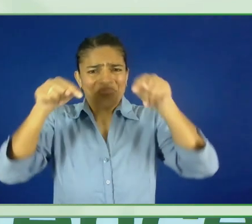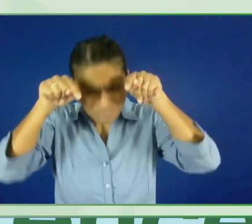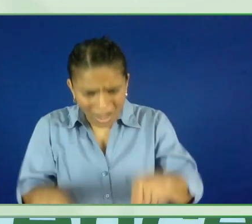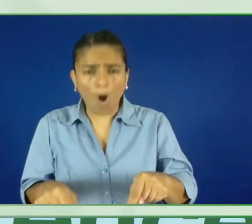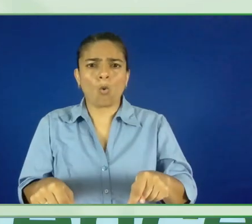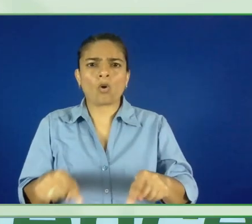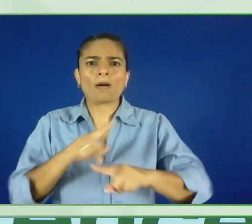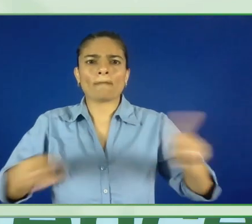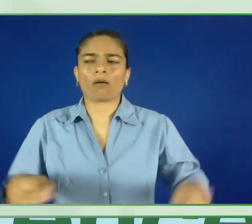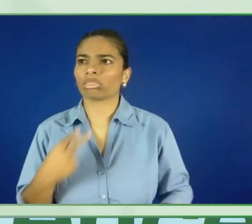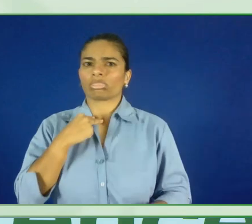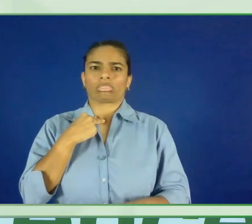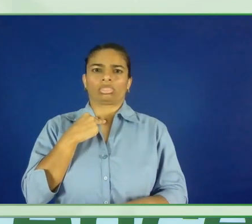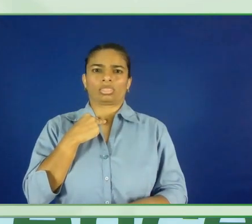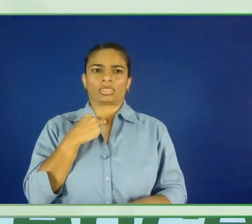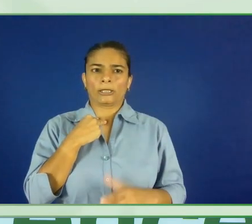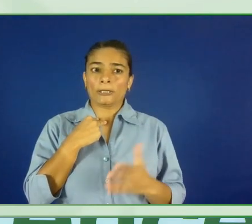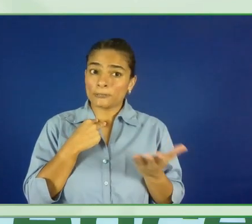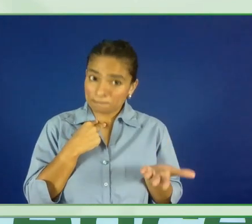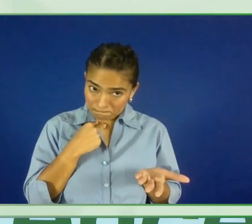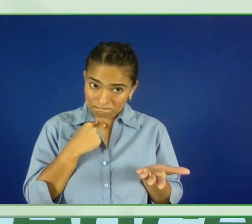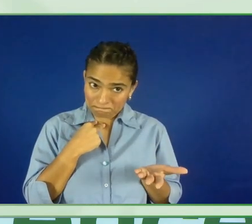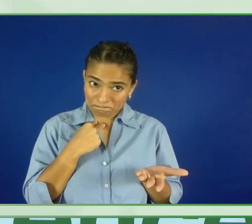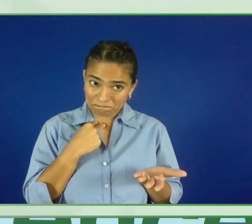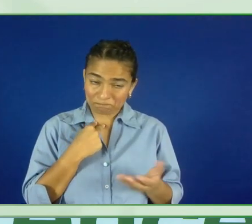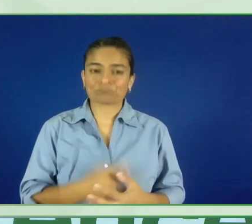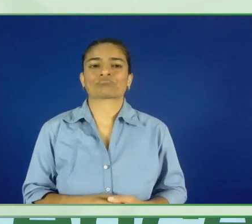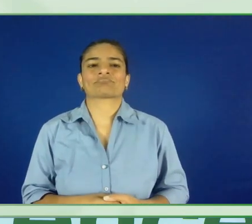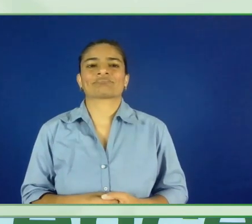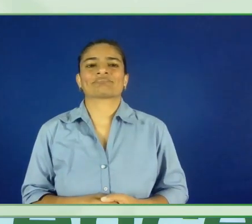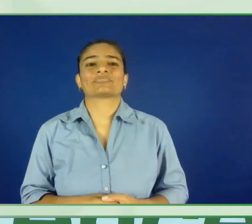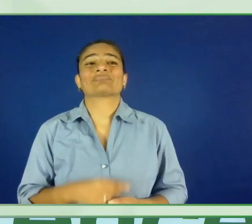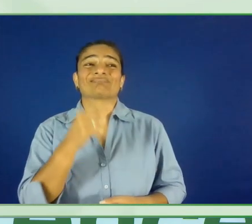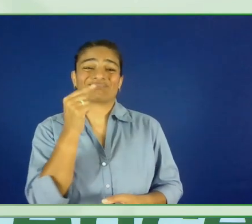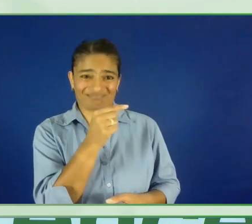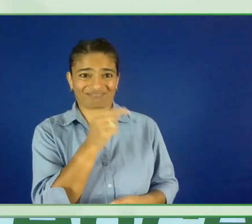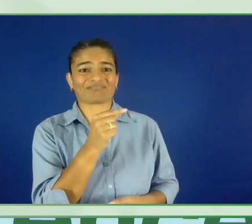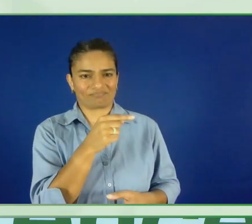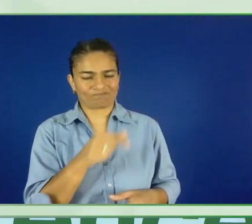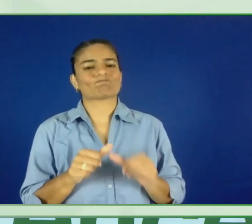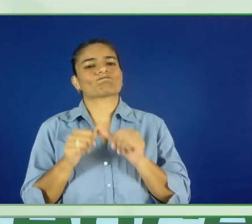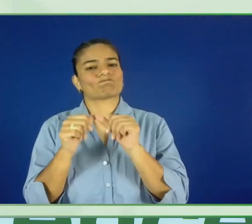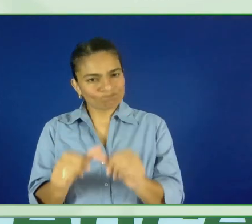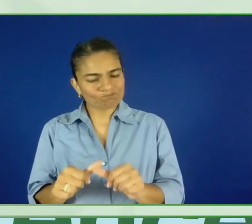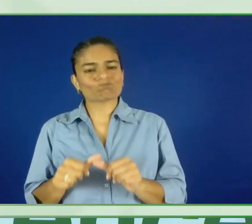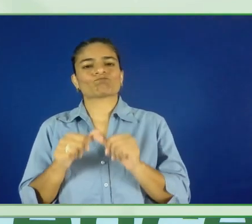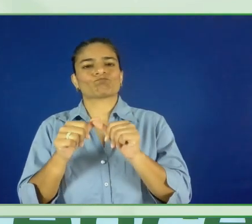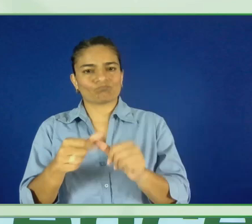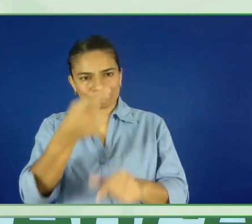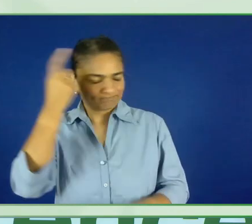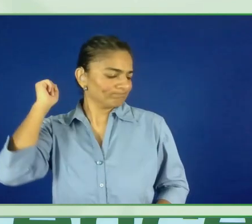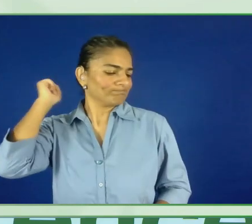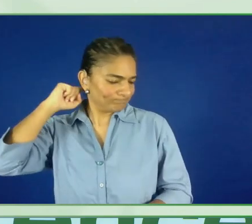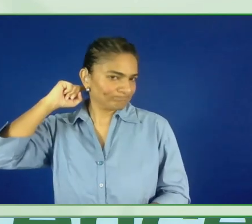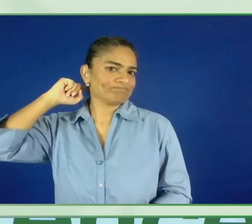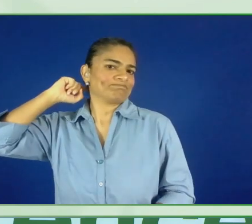This thought will continuously be in your mind during next 8